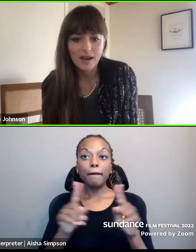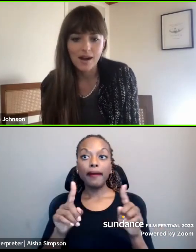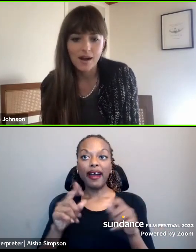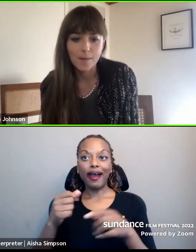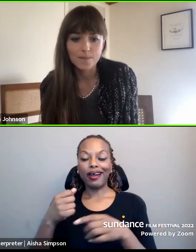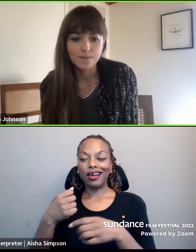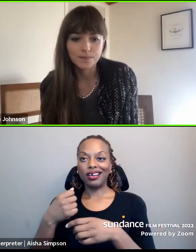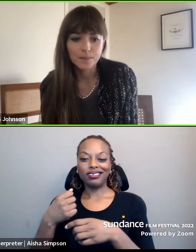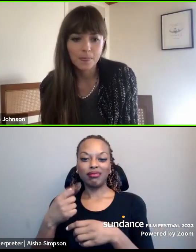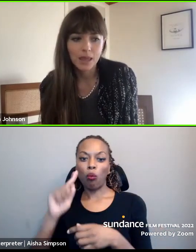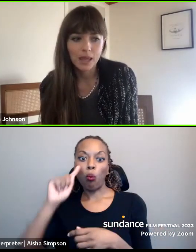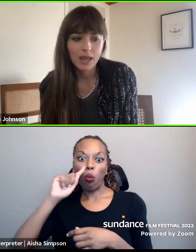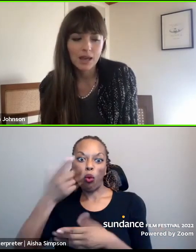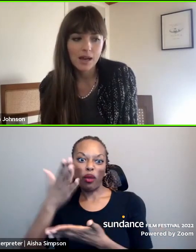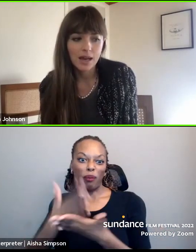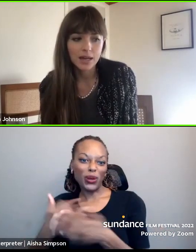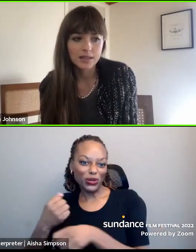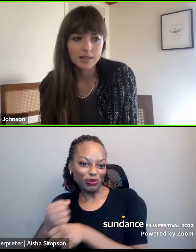activities?